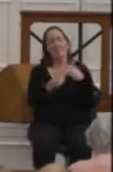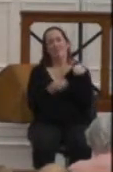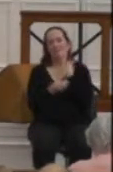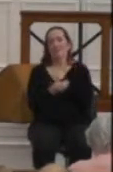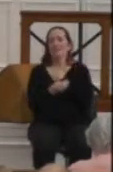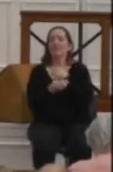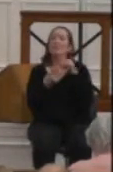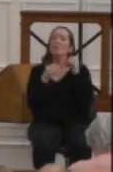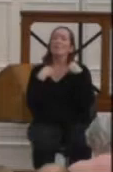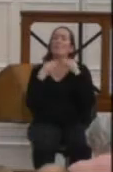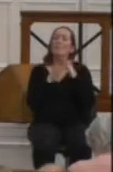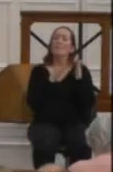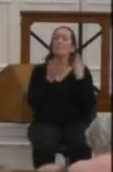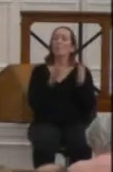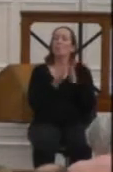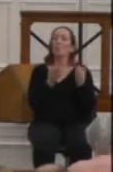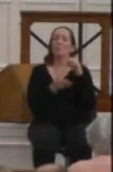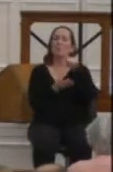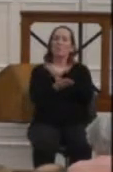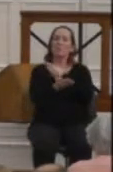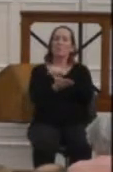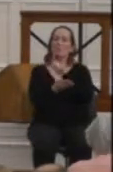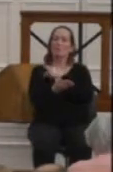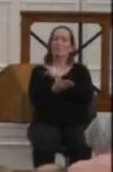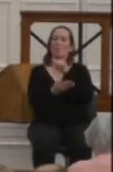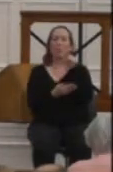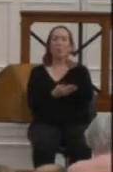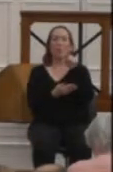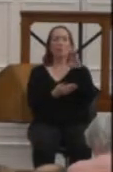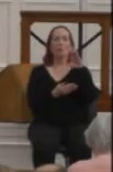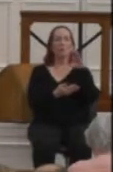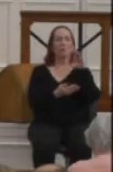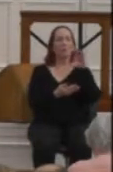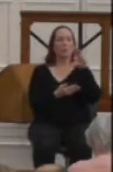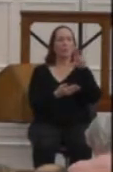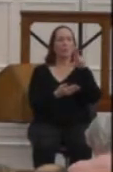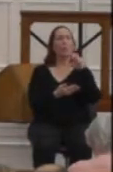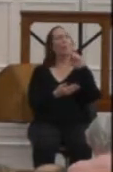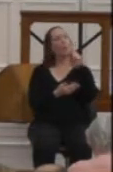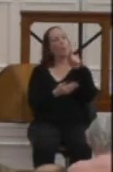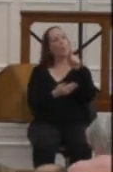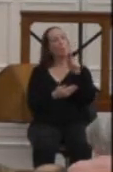your Bibles, I'd like you to open them to Psalm 139.